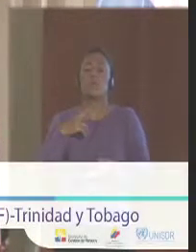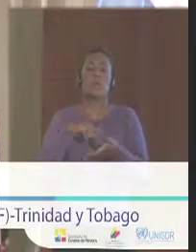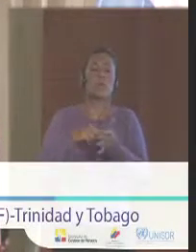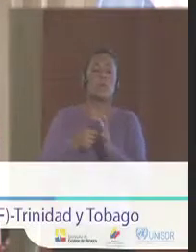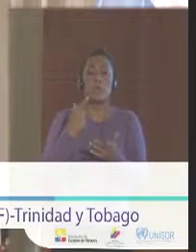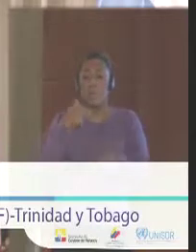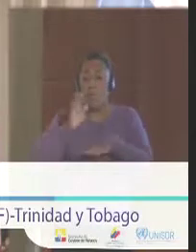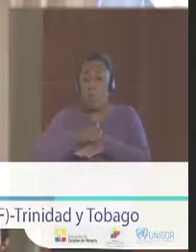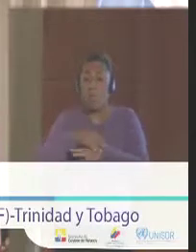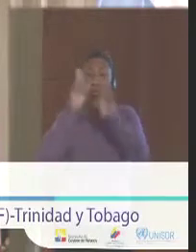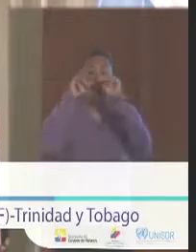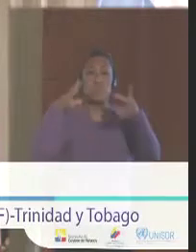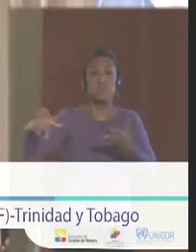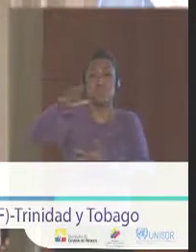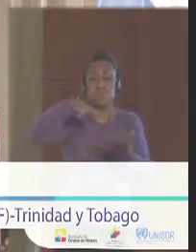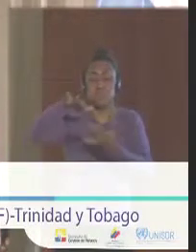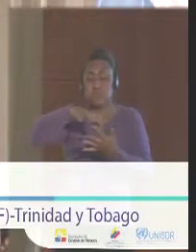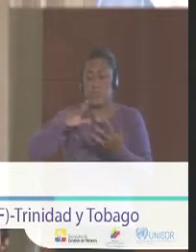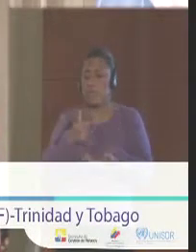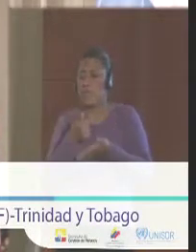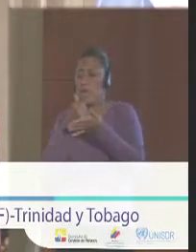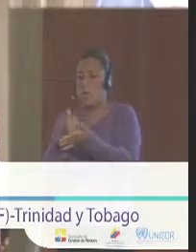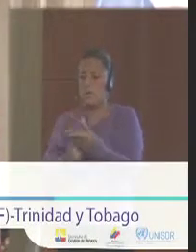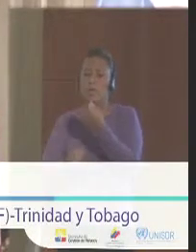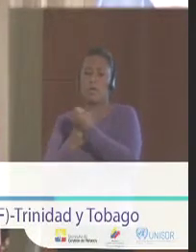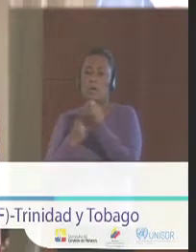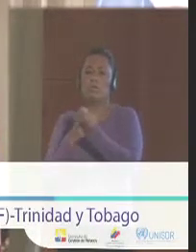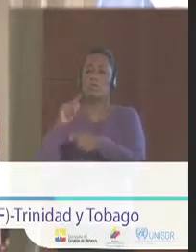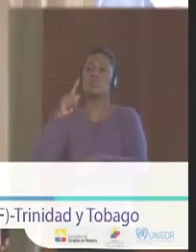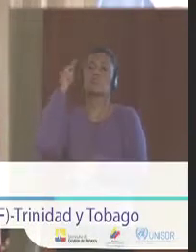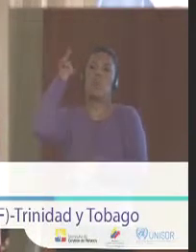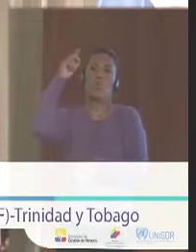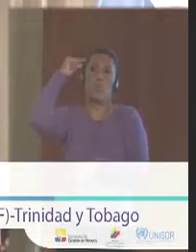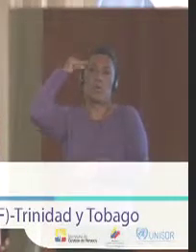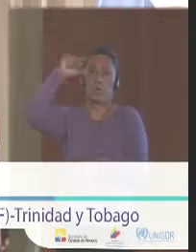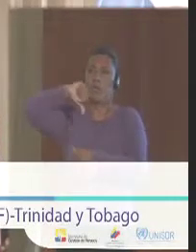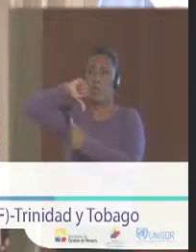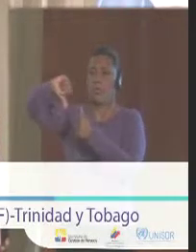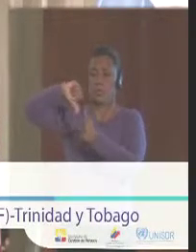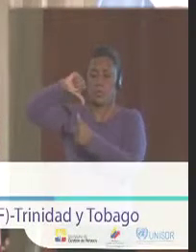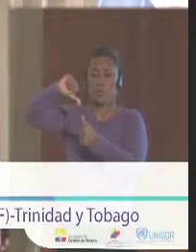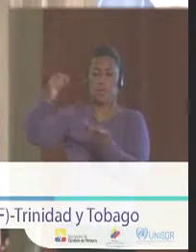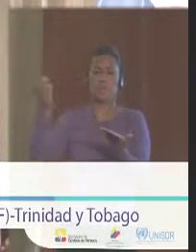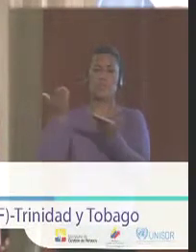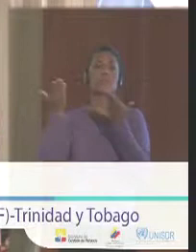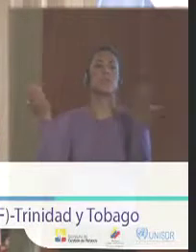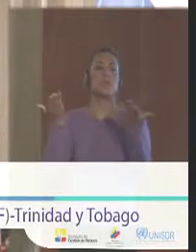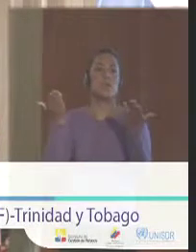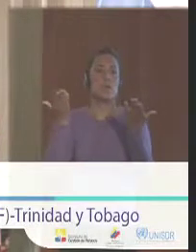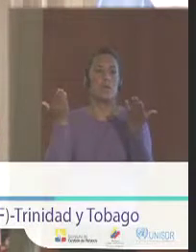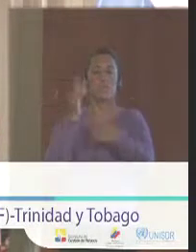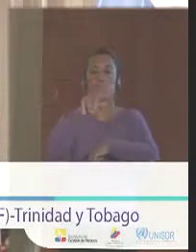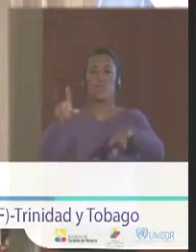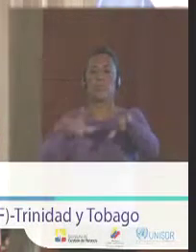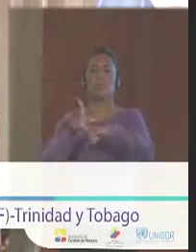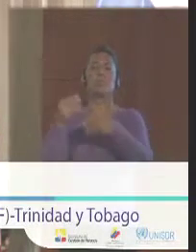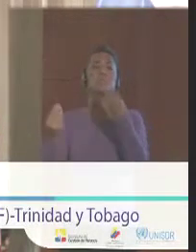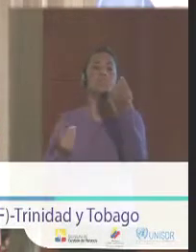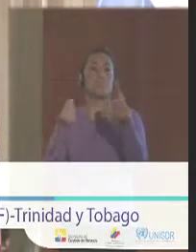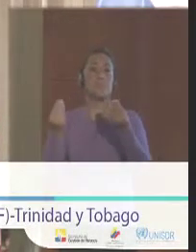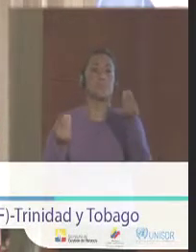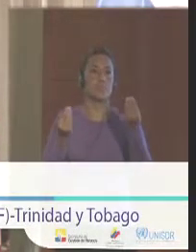Caribbean governments. The facility shares the Bretton Woods institution's goal of promoting